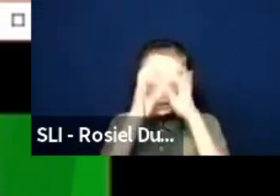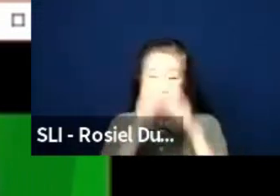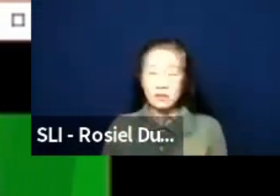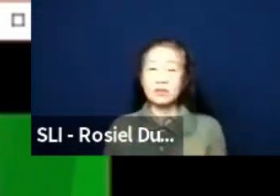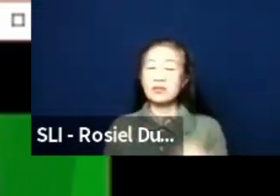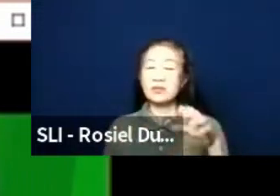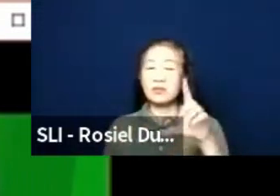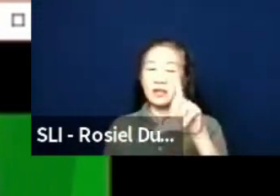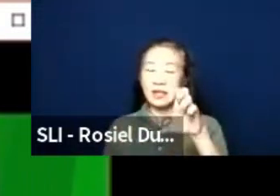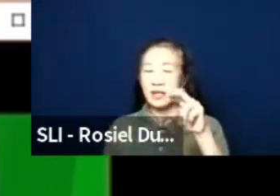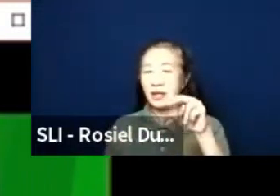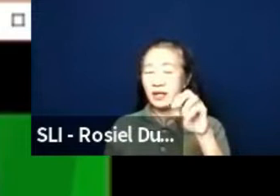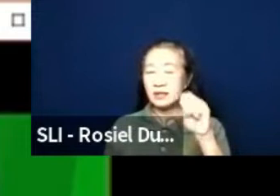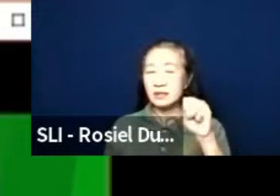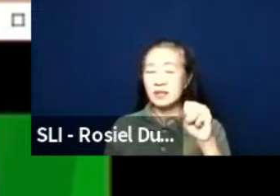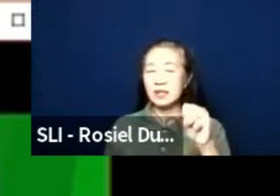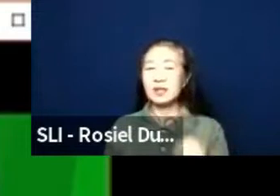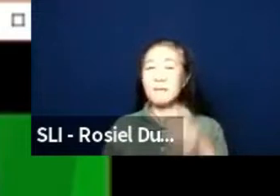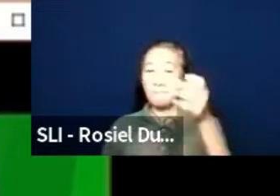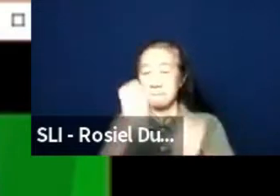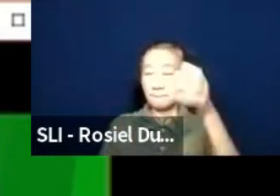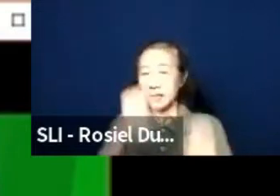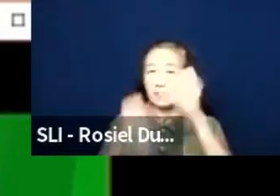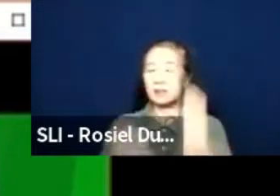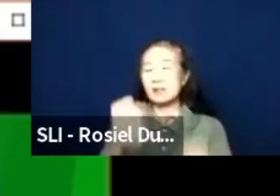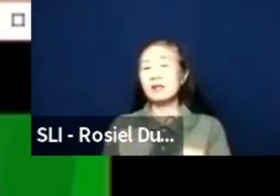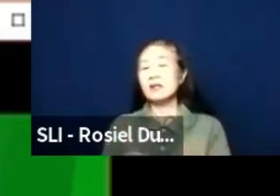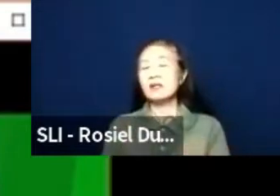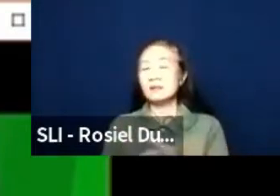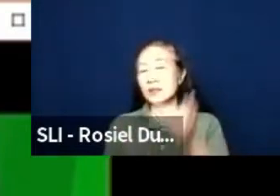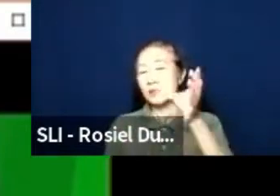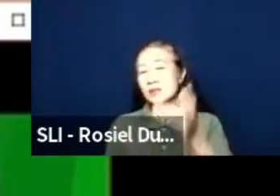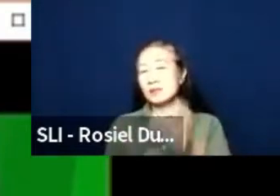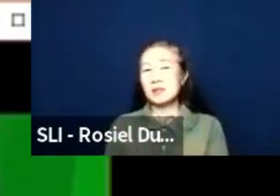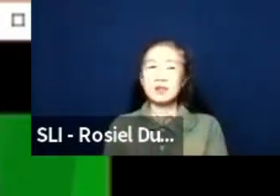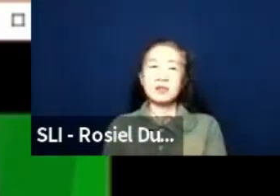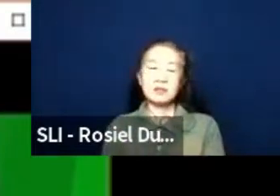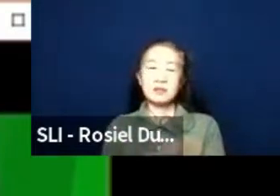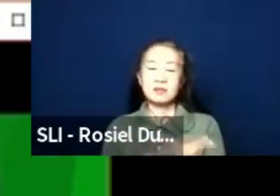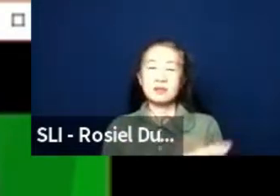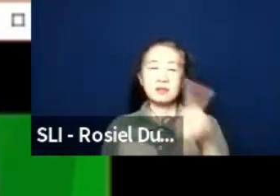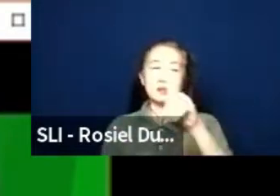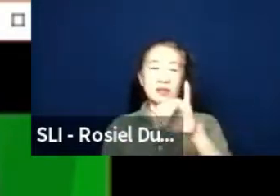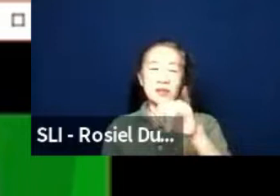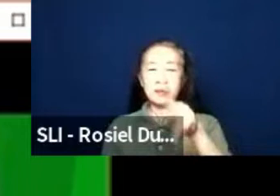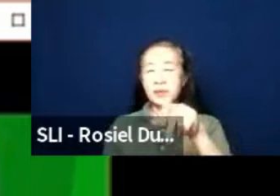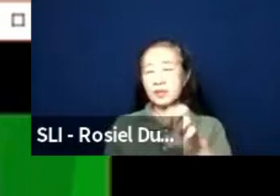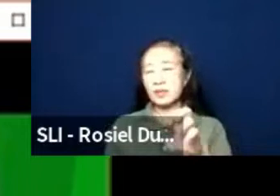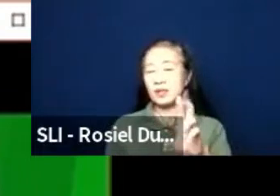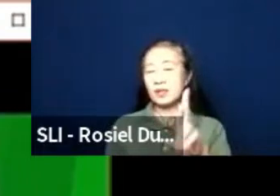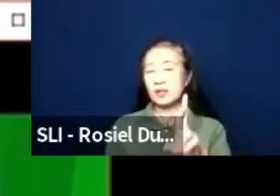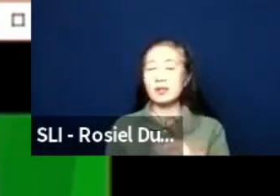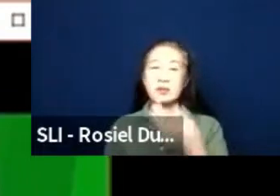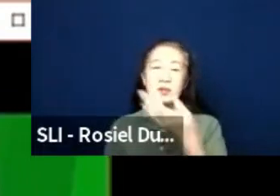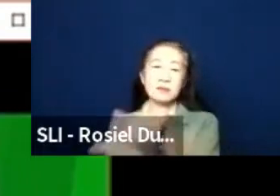lens, infant formula, bottles, diapers, pet food and extra water for your pet, cash